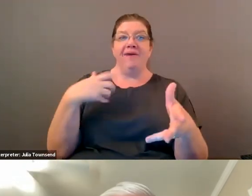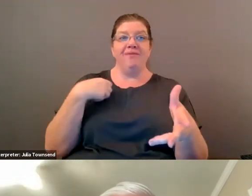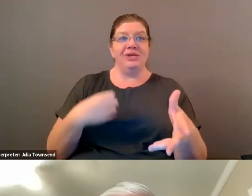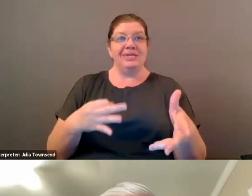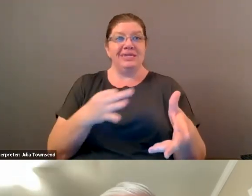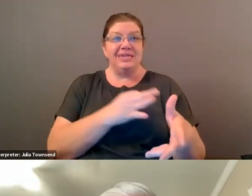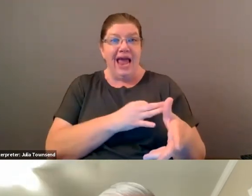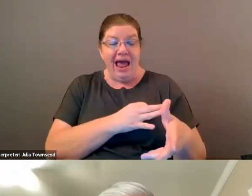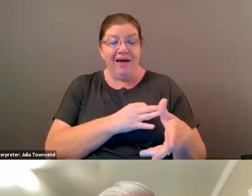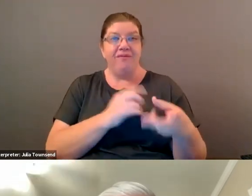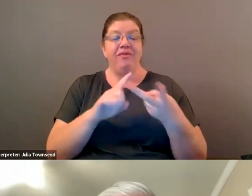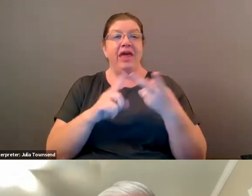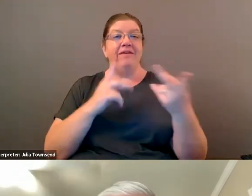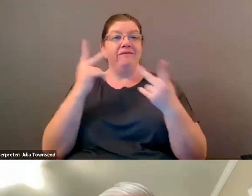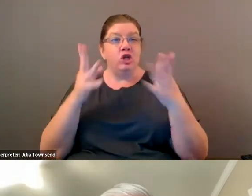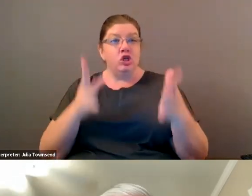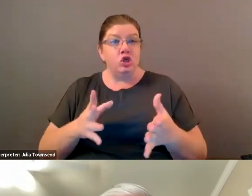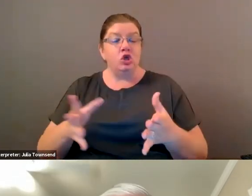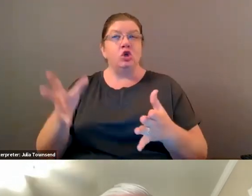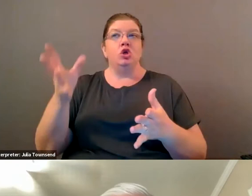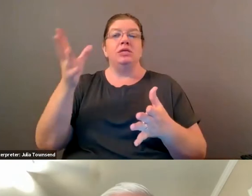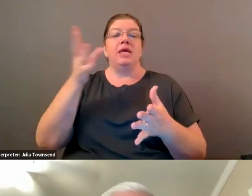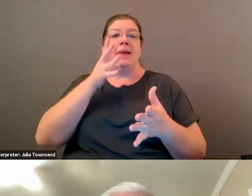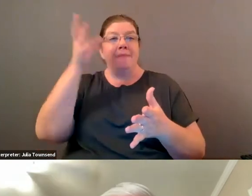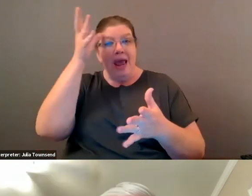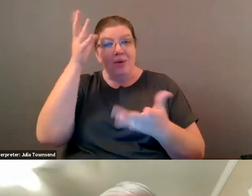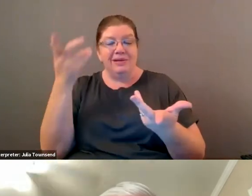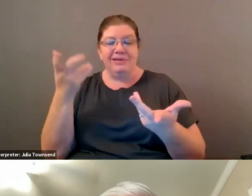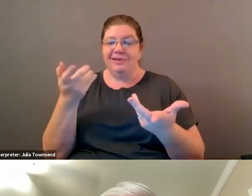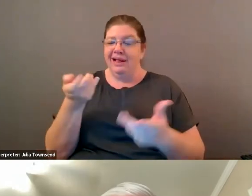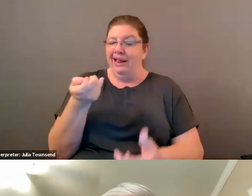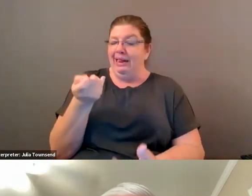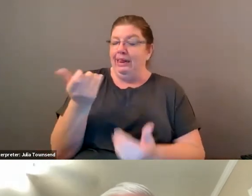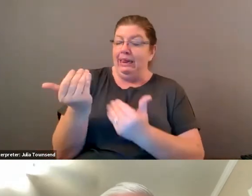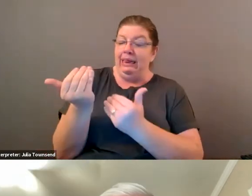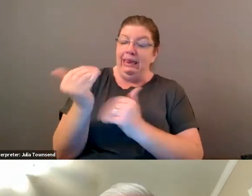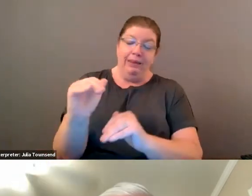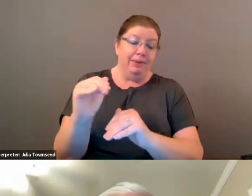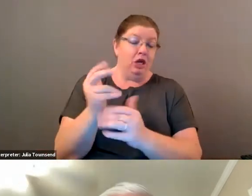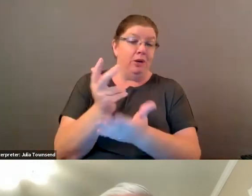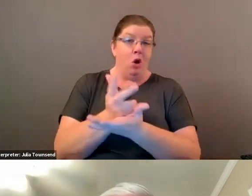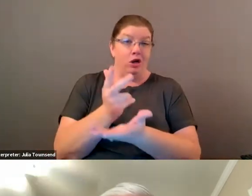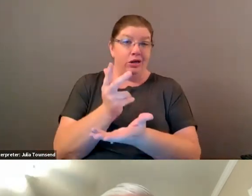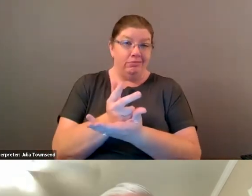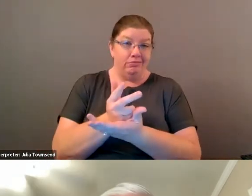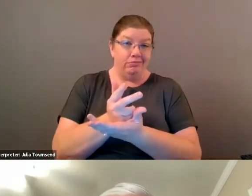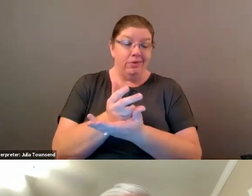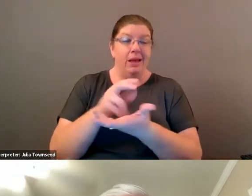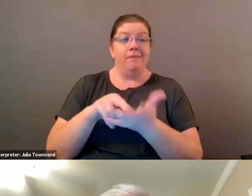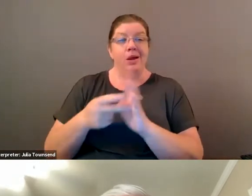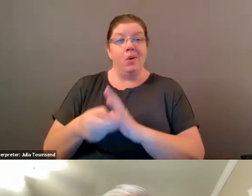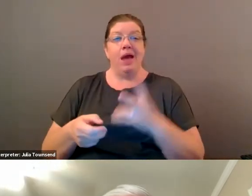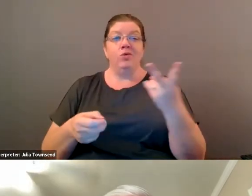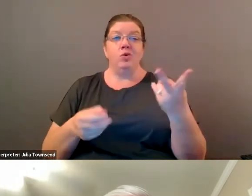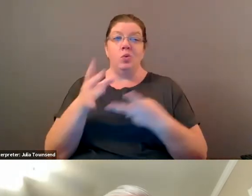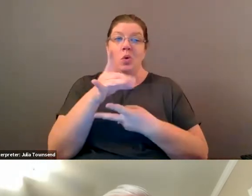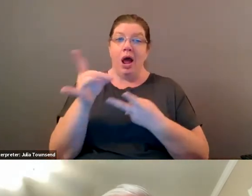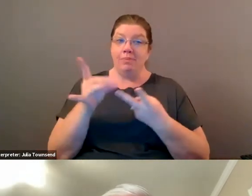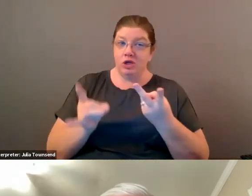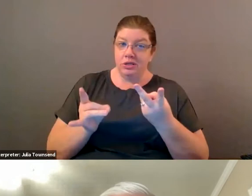staff and for visitors, parents, is very, very limited. So there's two options left. One is to have